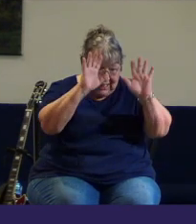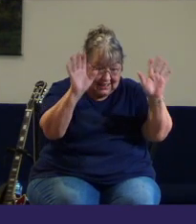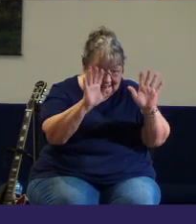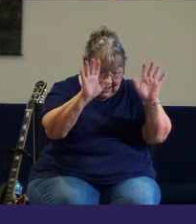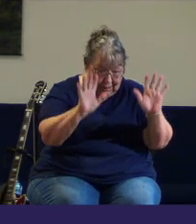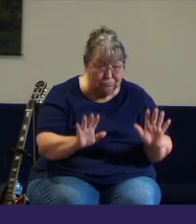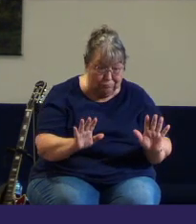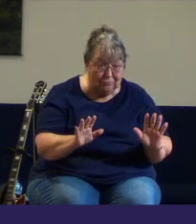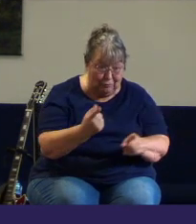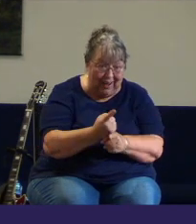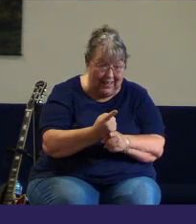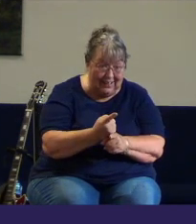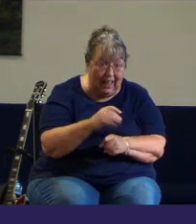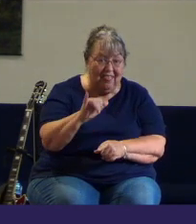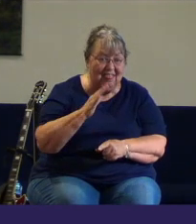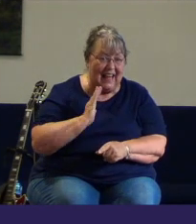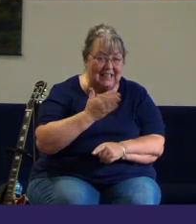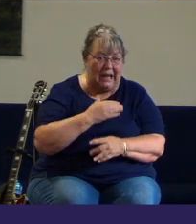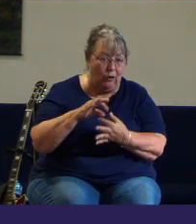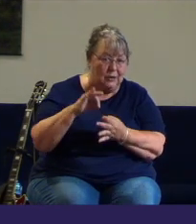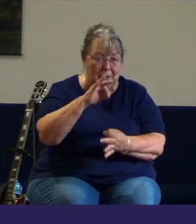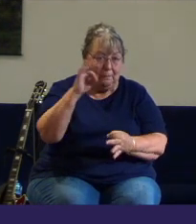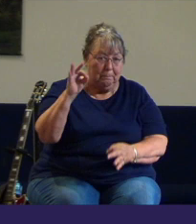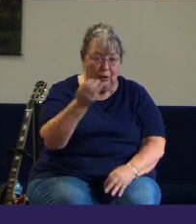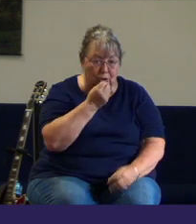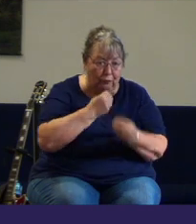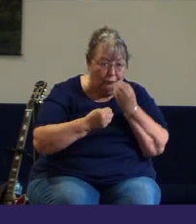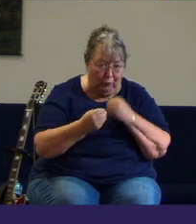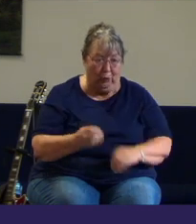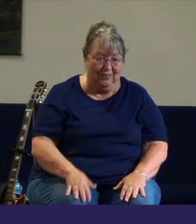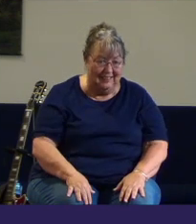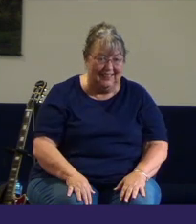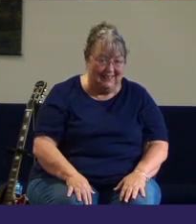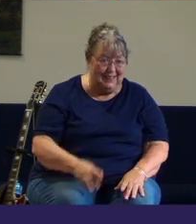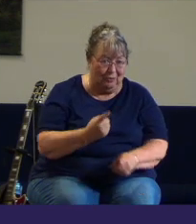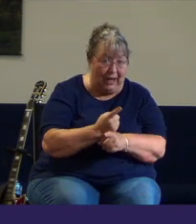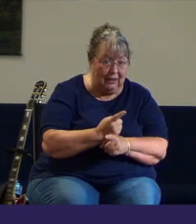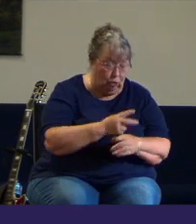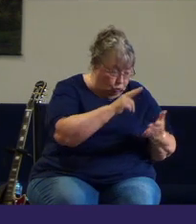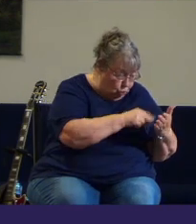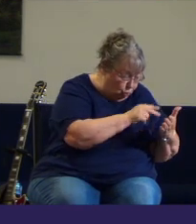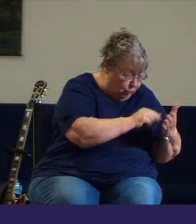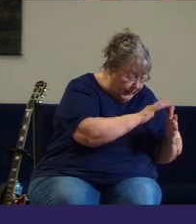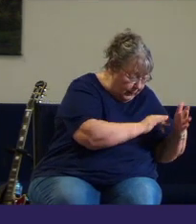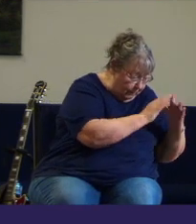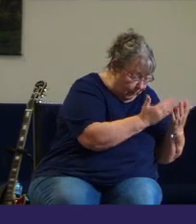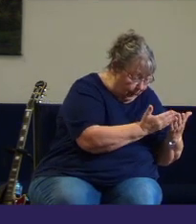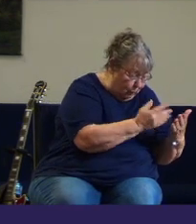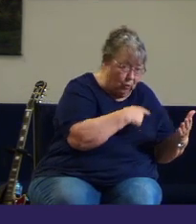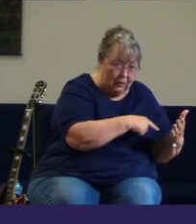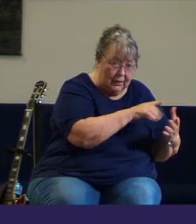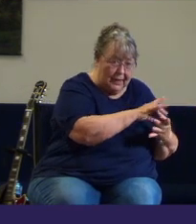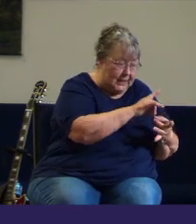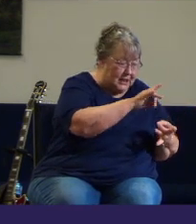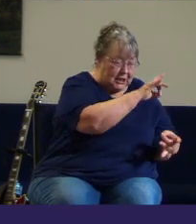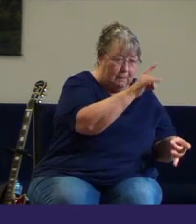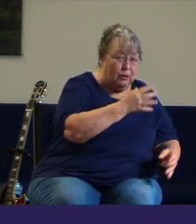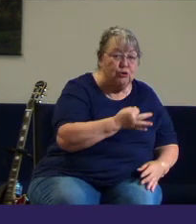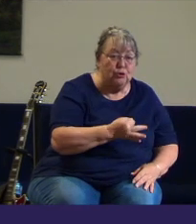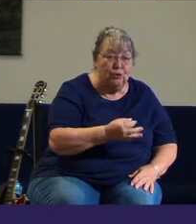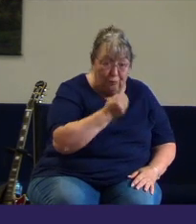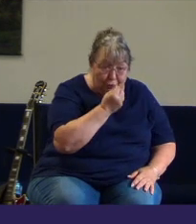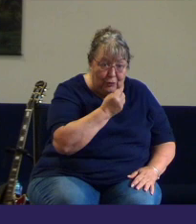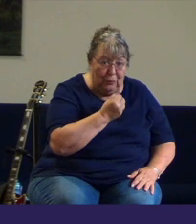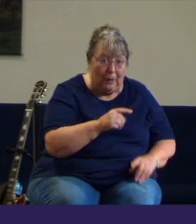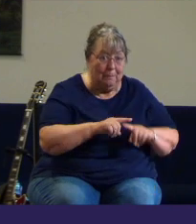about spiritual food, right? It should be every day, of course, right? We're in the Word. We're getting fed spiritually. But today we get a double dosage of